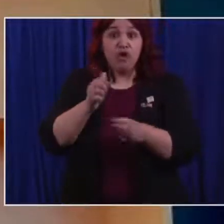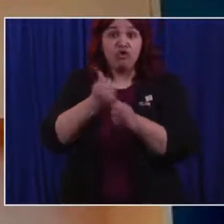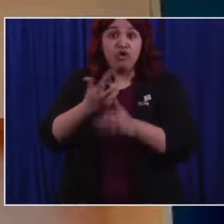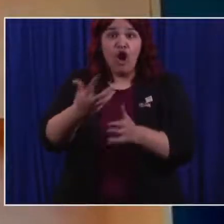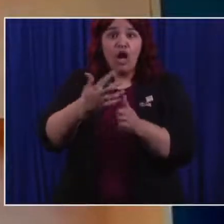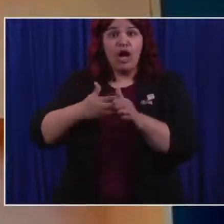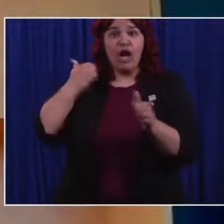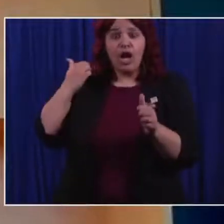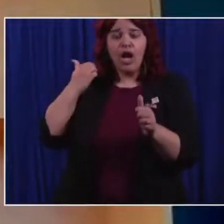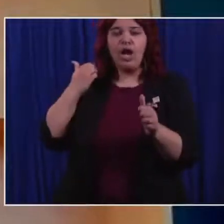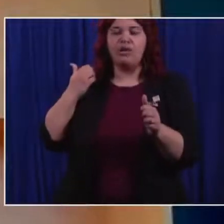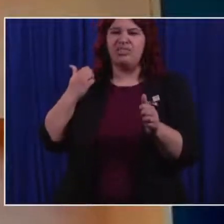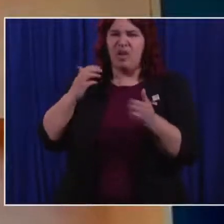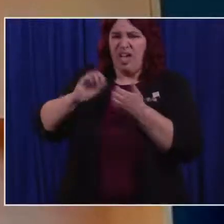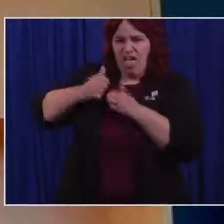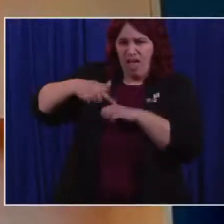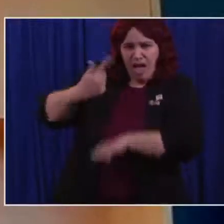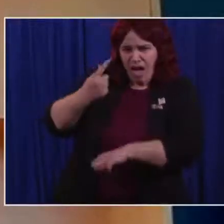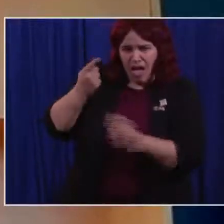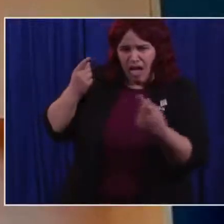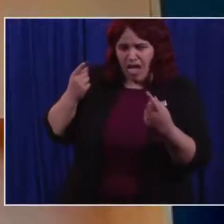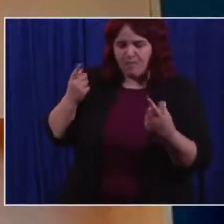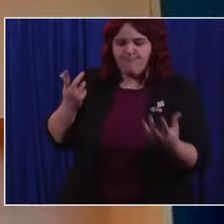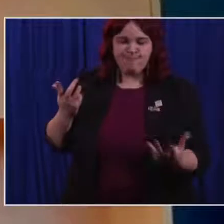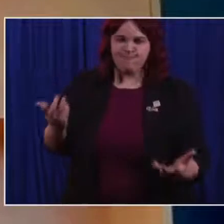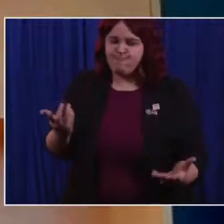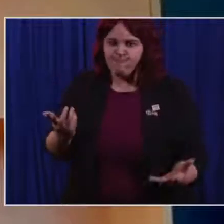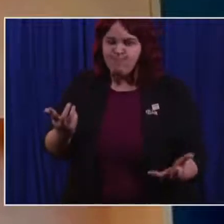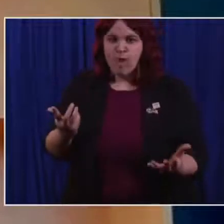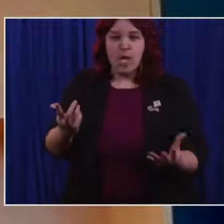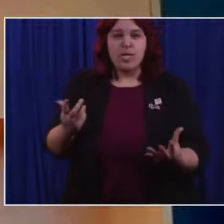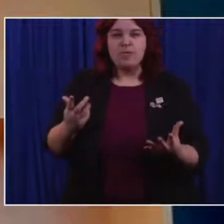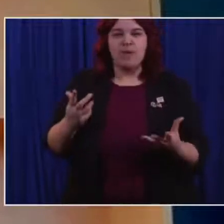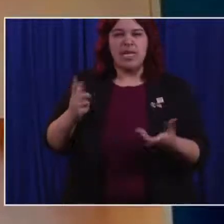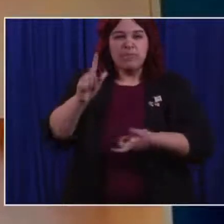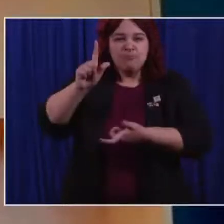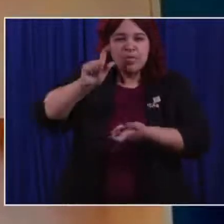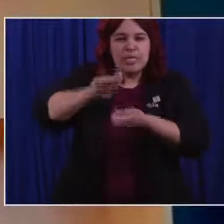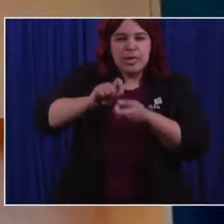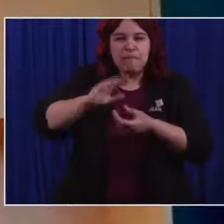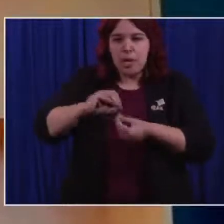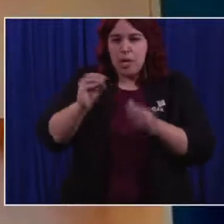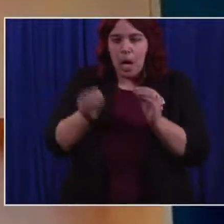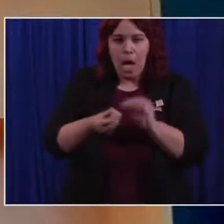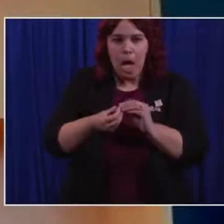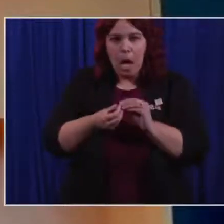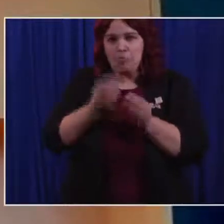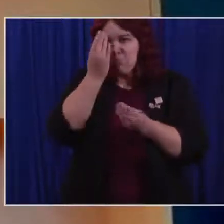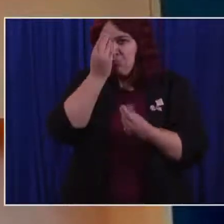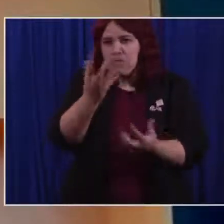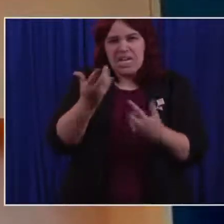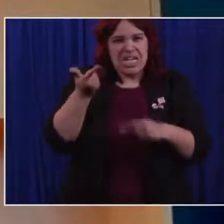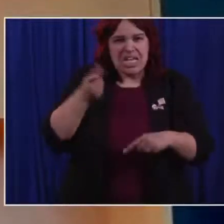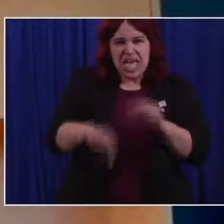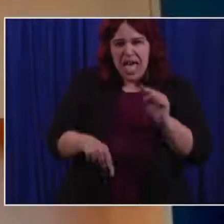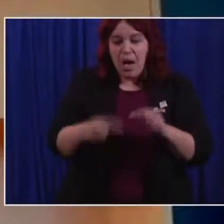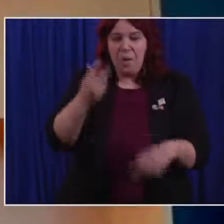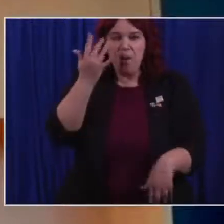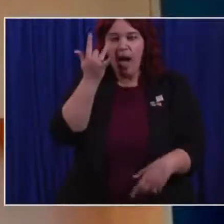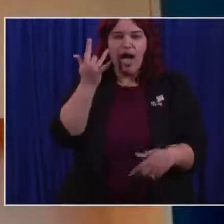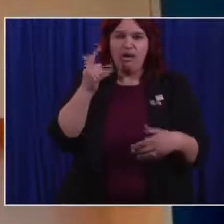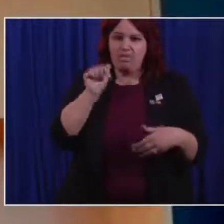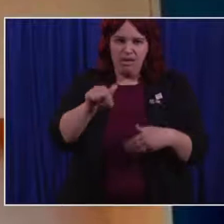quantify on a mass scale, simply because of the complexity of a number of an